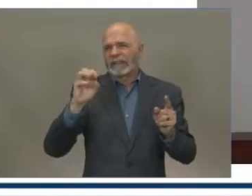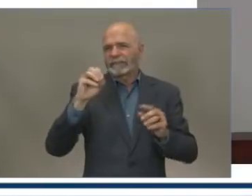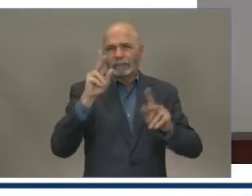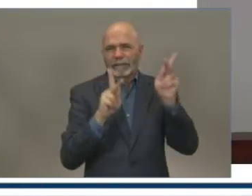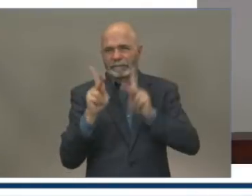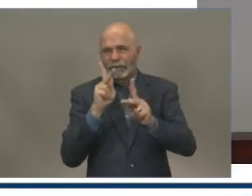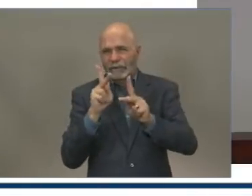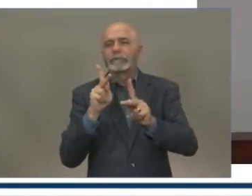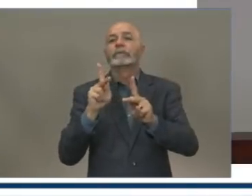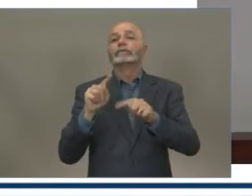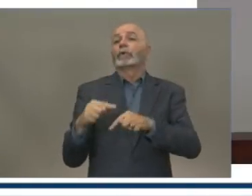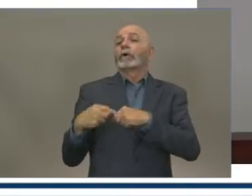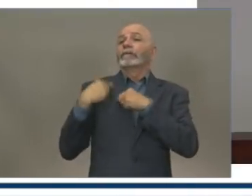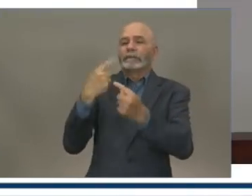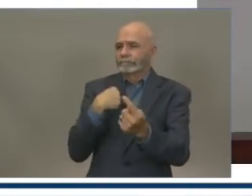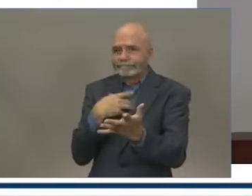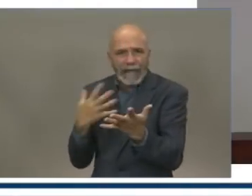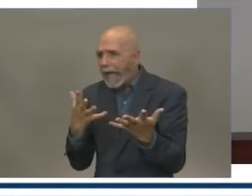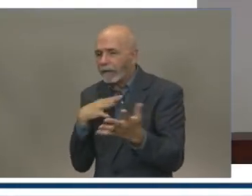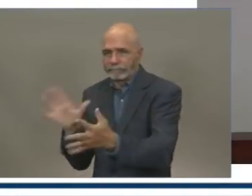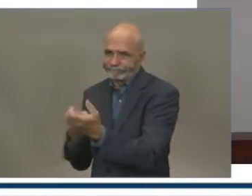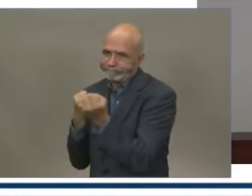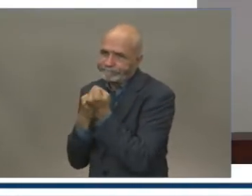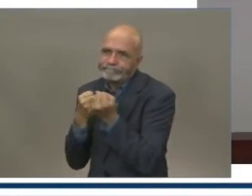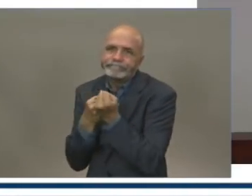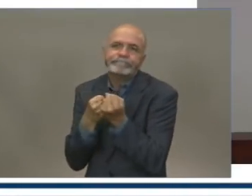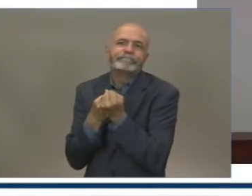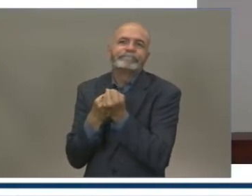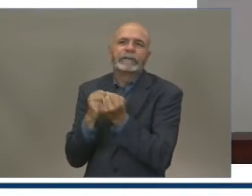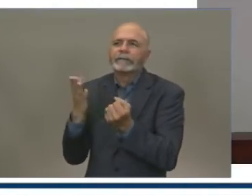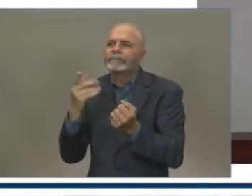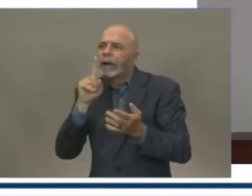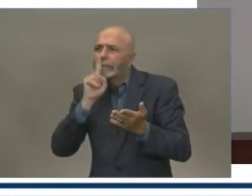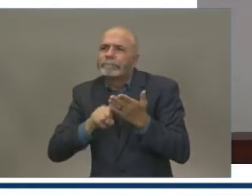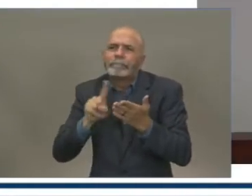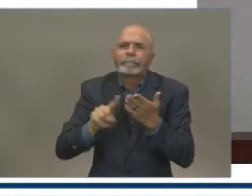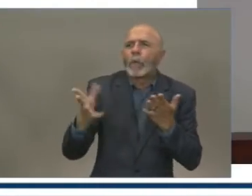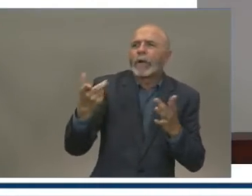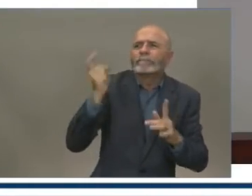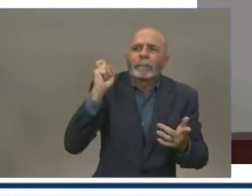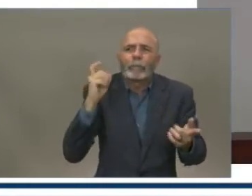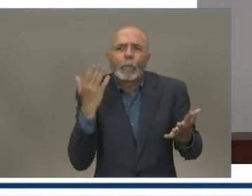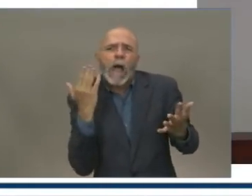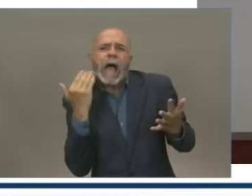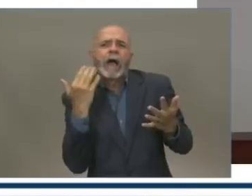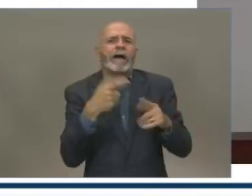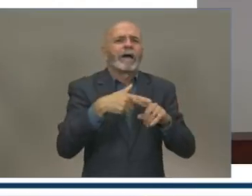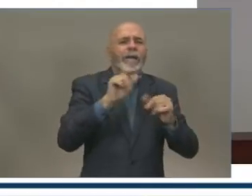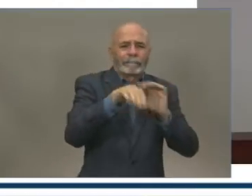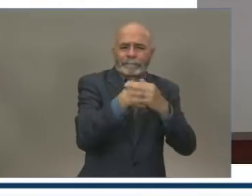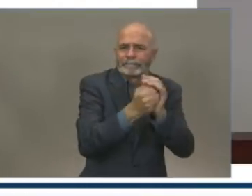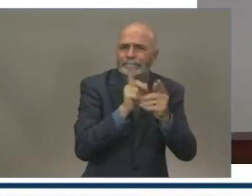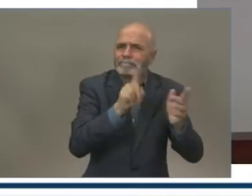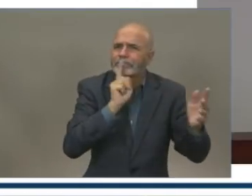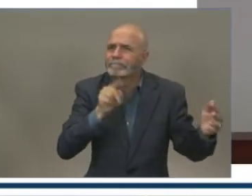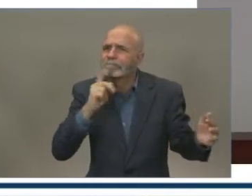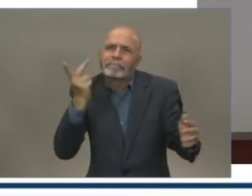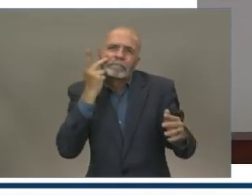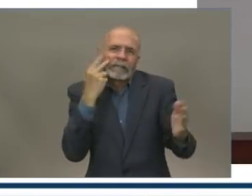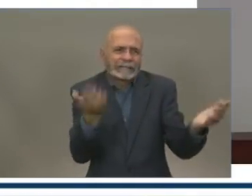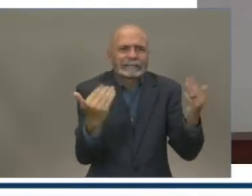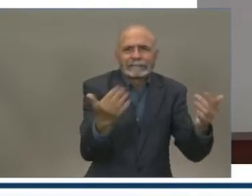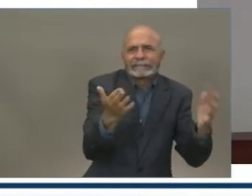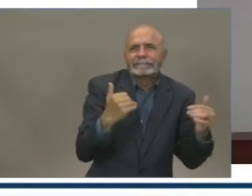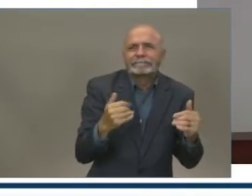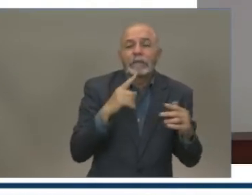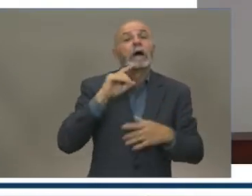the hospital's response. Additional measures like contact tracing and enhanced cleaning is underway. All other patients, staff,